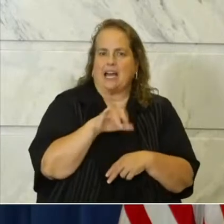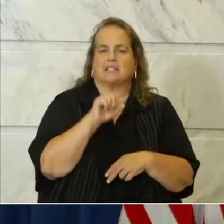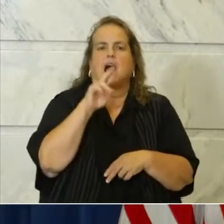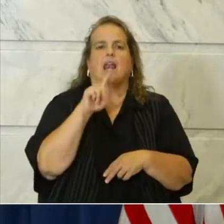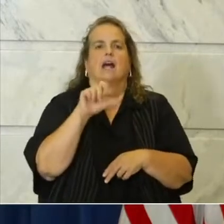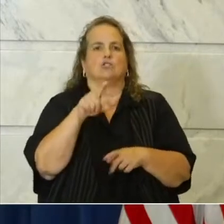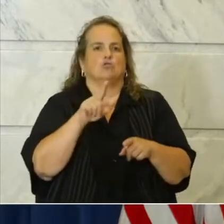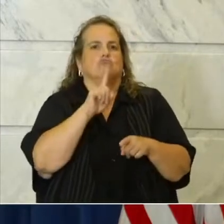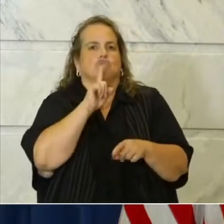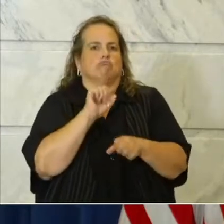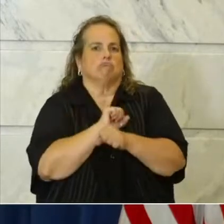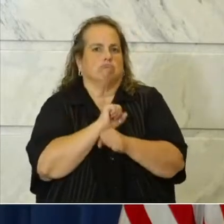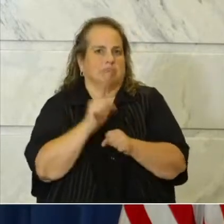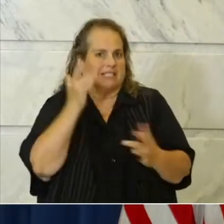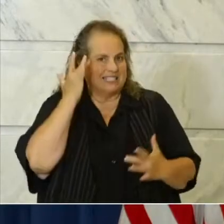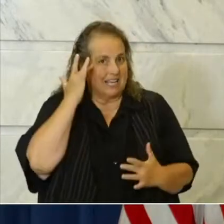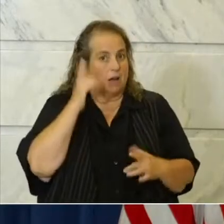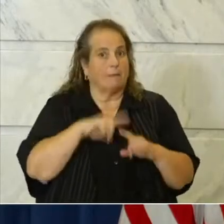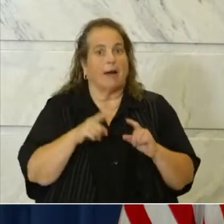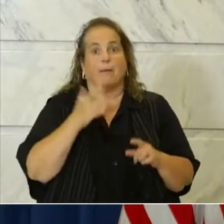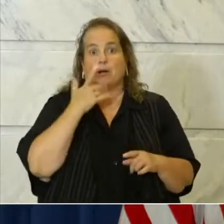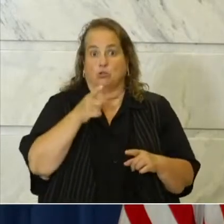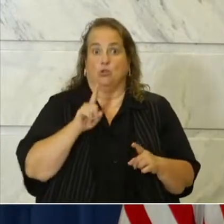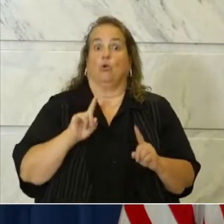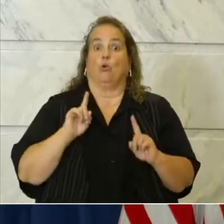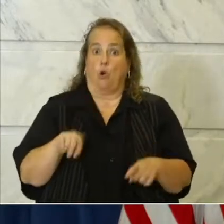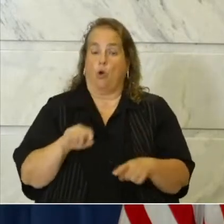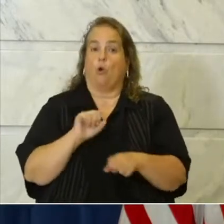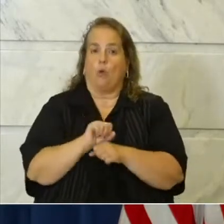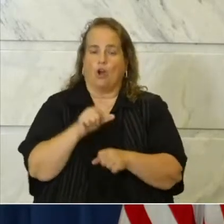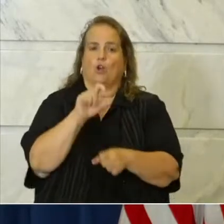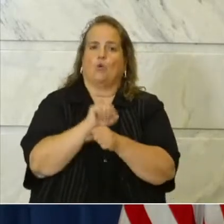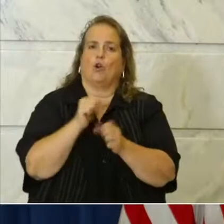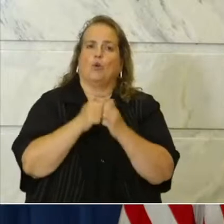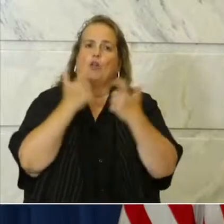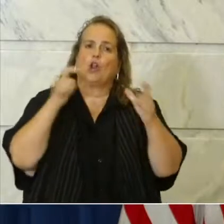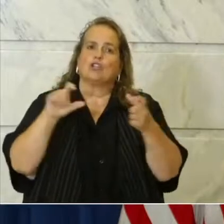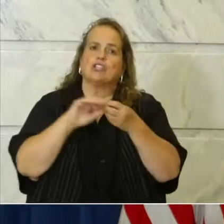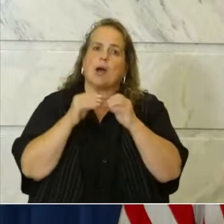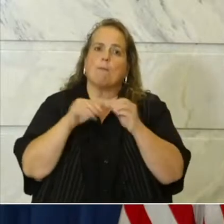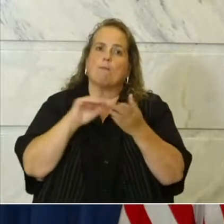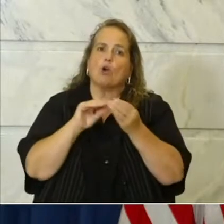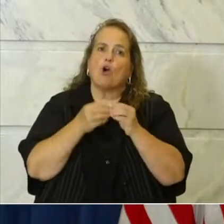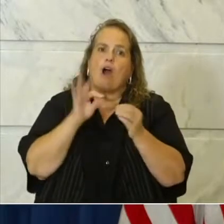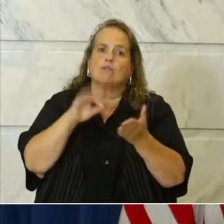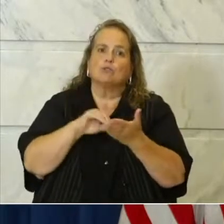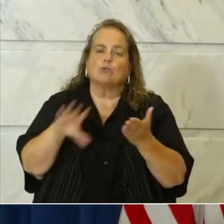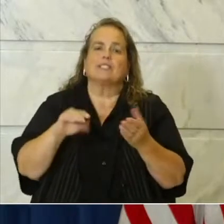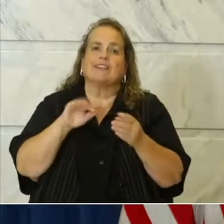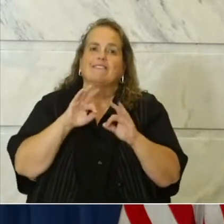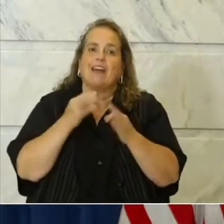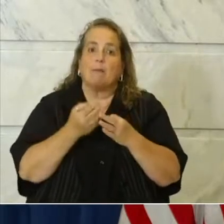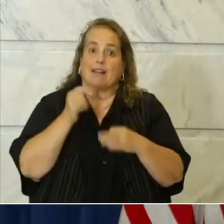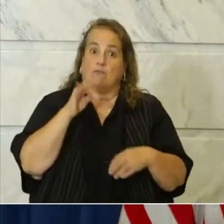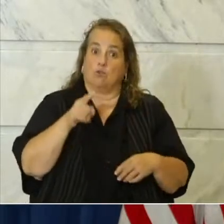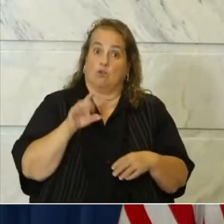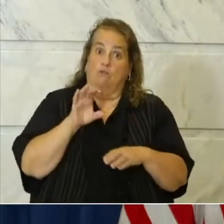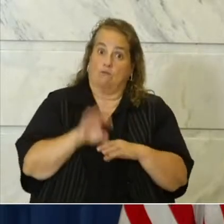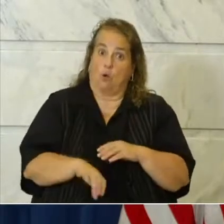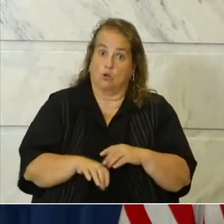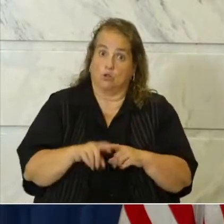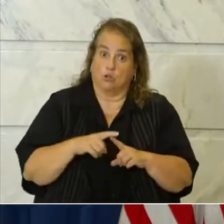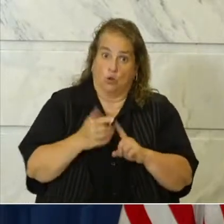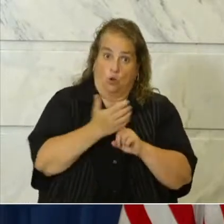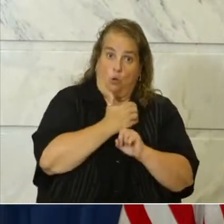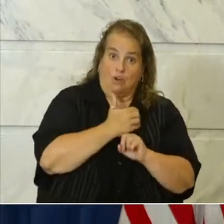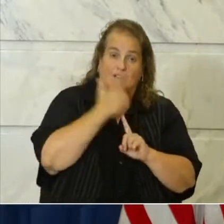sick, but because they are coming to work and working with a huge number of students and families, that if they are forced to quarantine